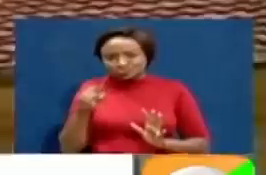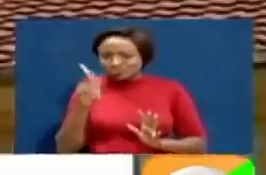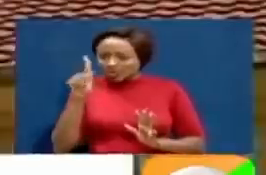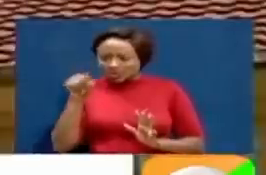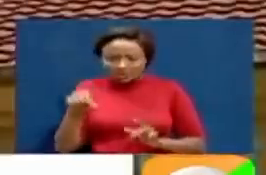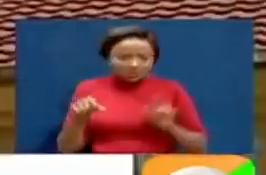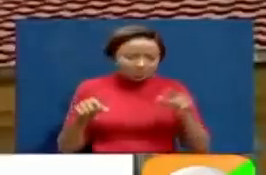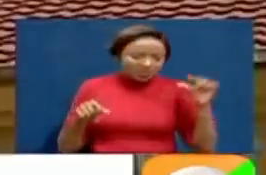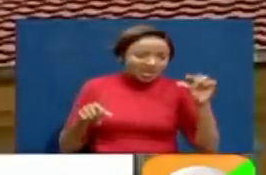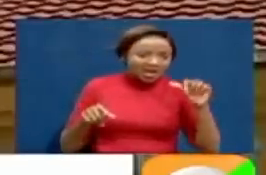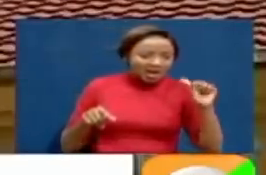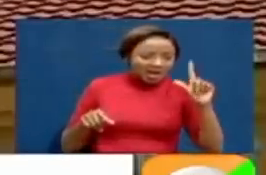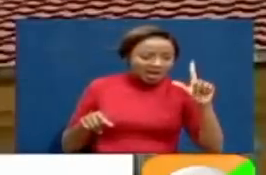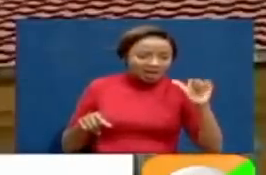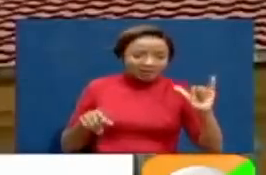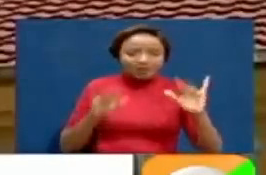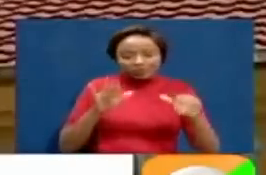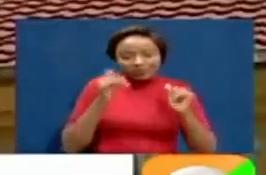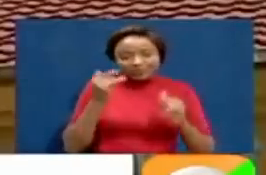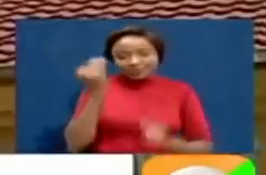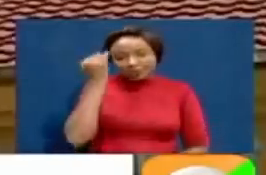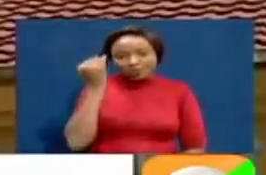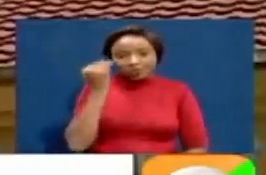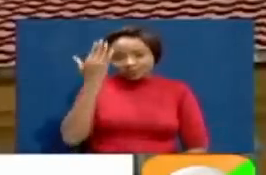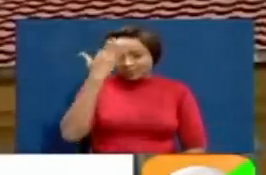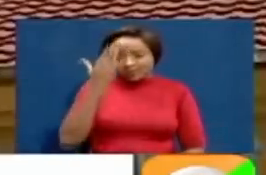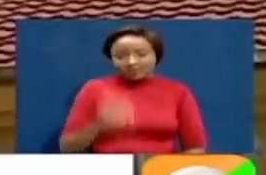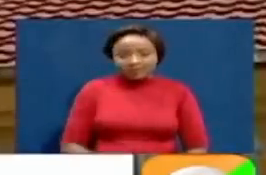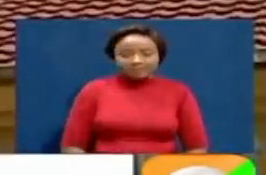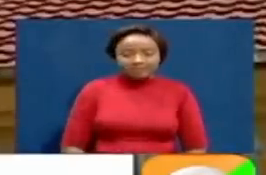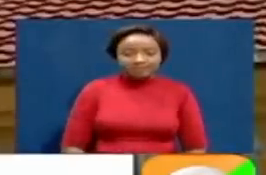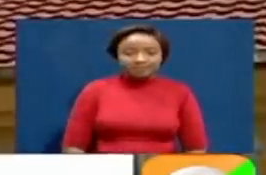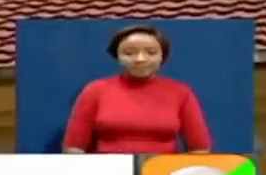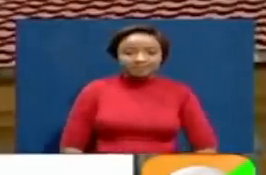is headed for court. Kazogunga, Citizen TV, Nairobi.